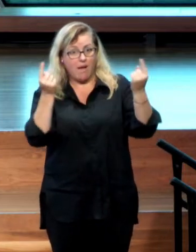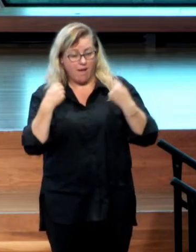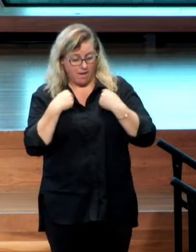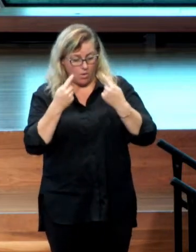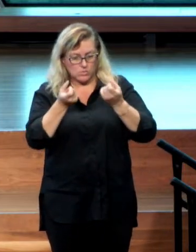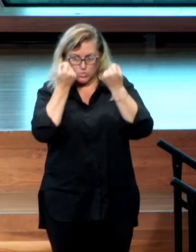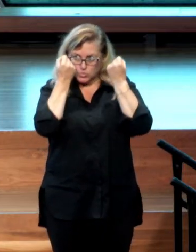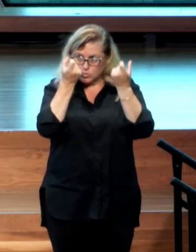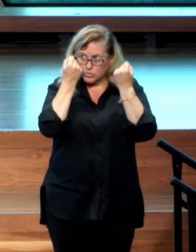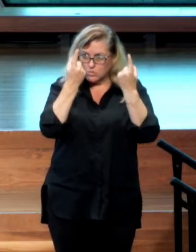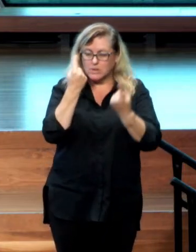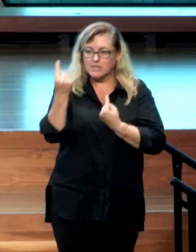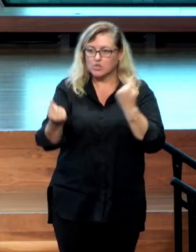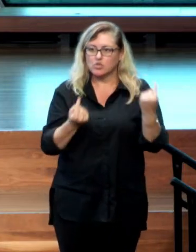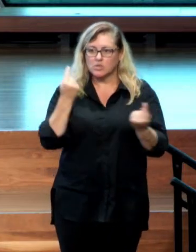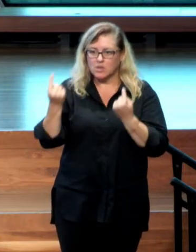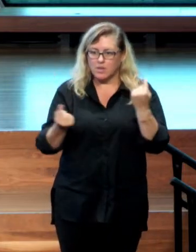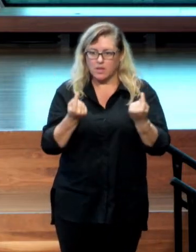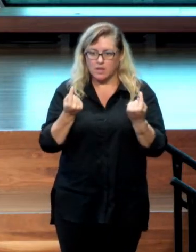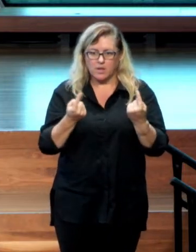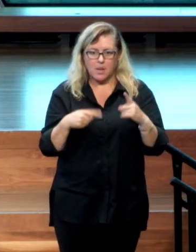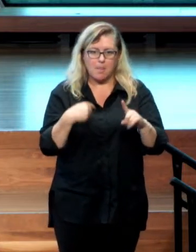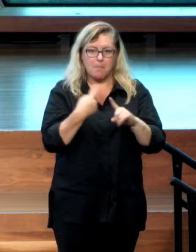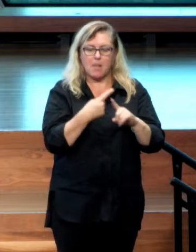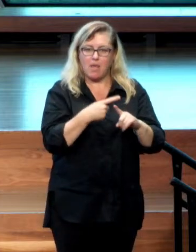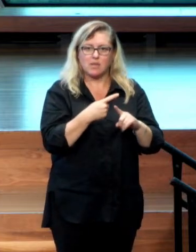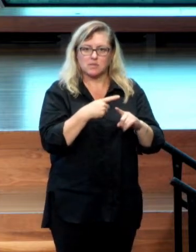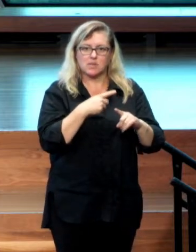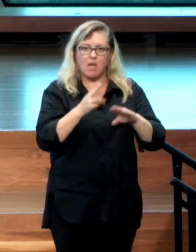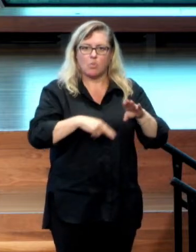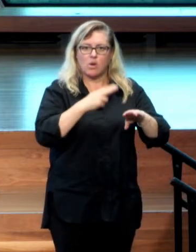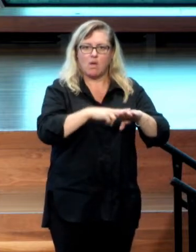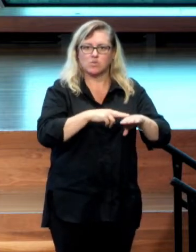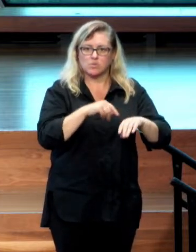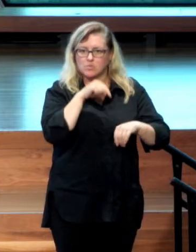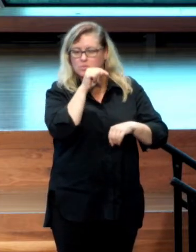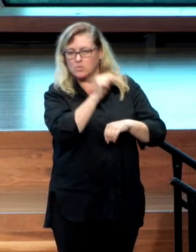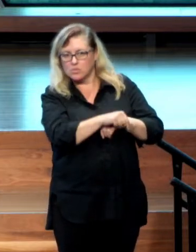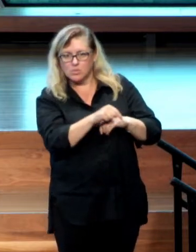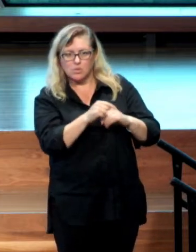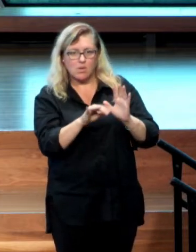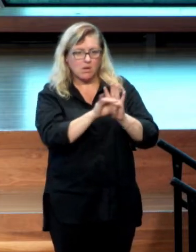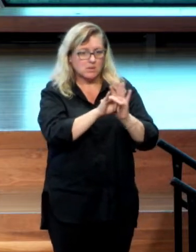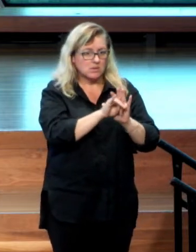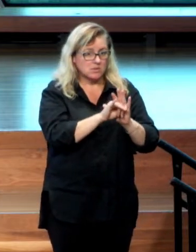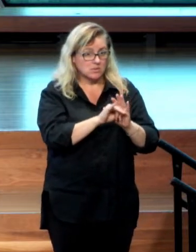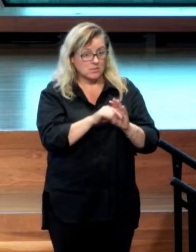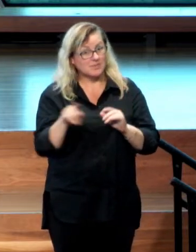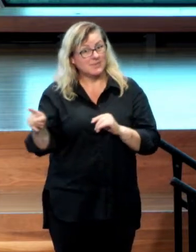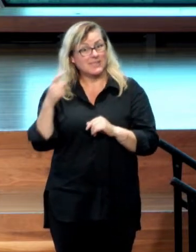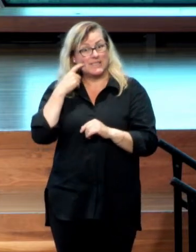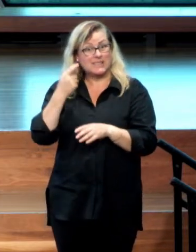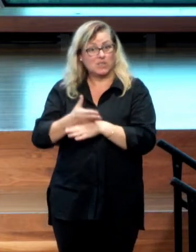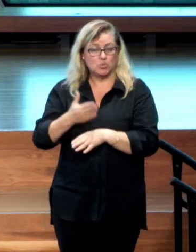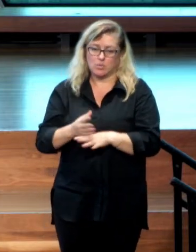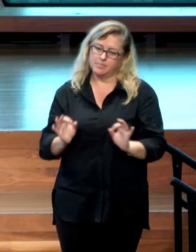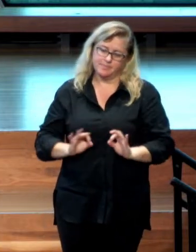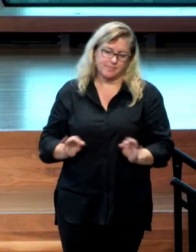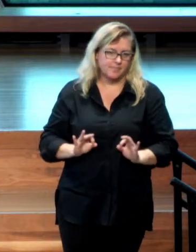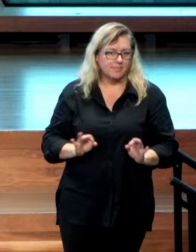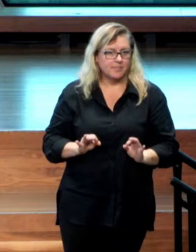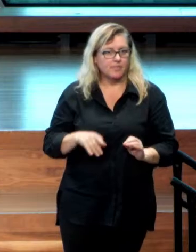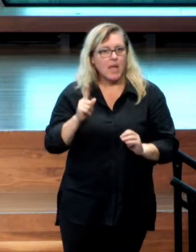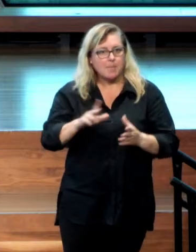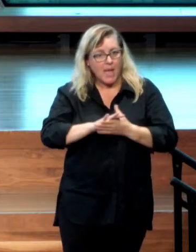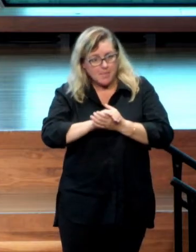each other and to our national identity. But as I said, we know that writers don't have an easy job. So I'm so glad that their hard